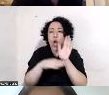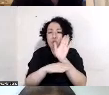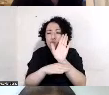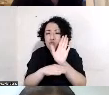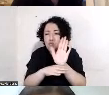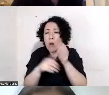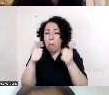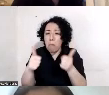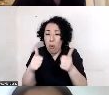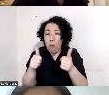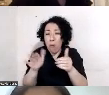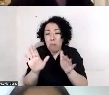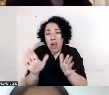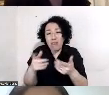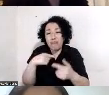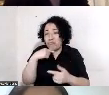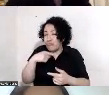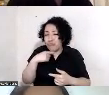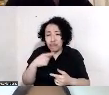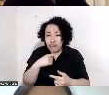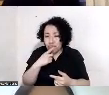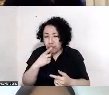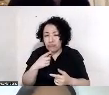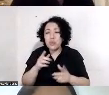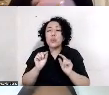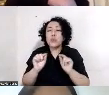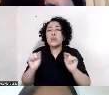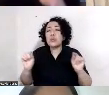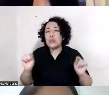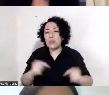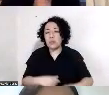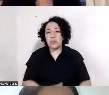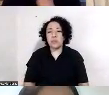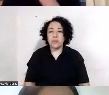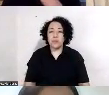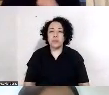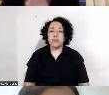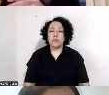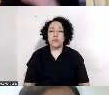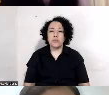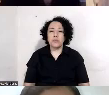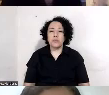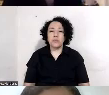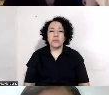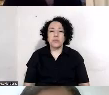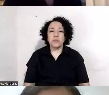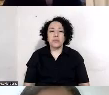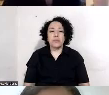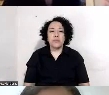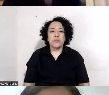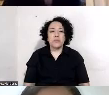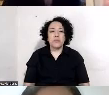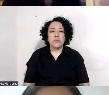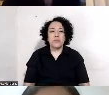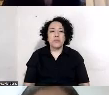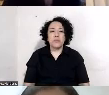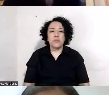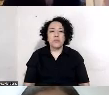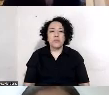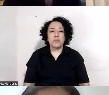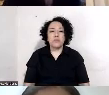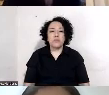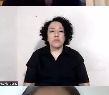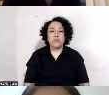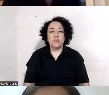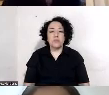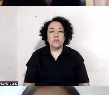atualmente? And in essence, what we found with these 40 students, and they were all sophomores, juniors,